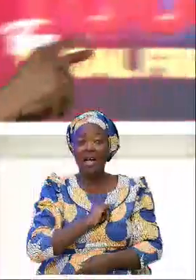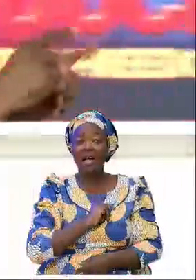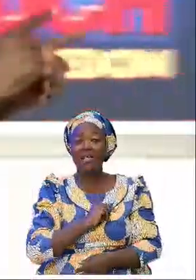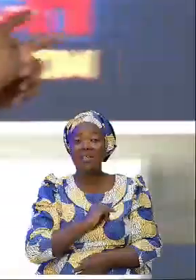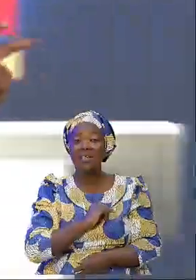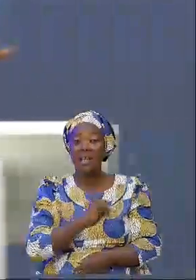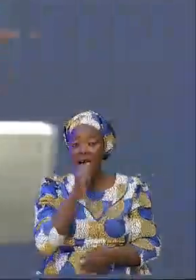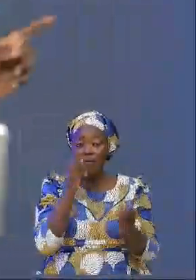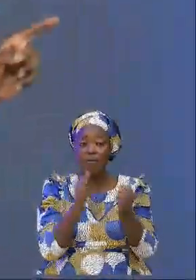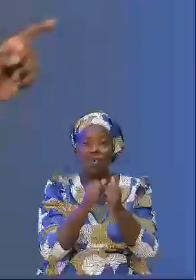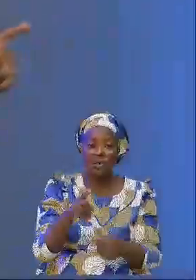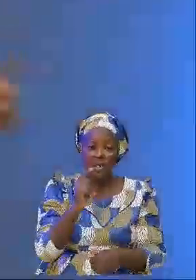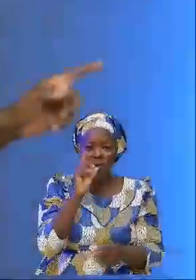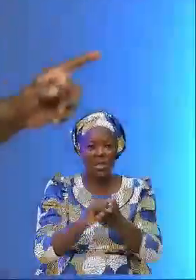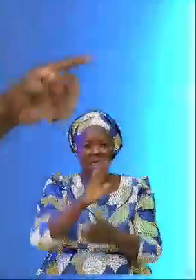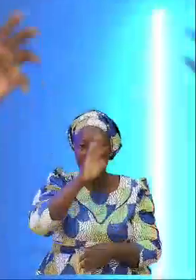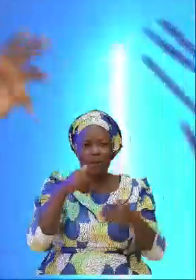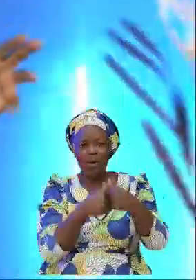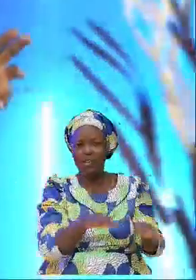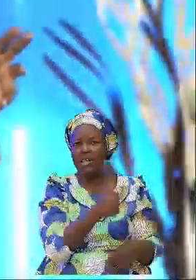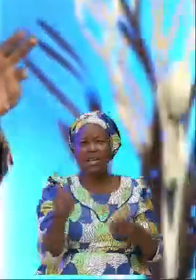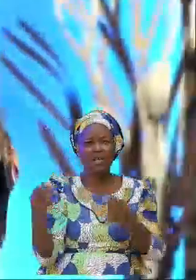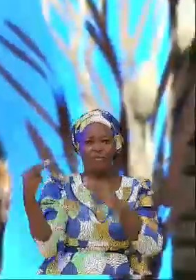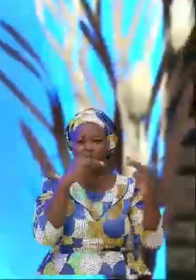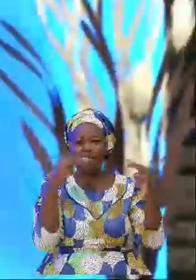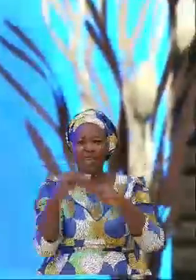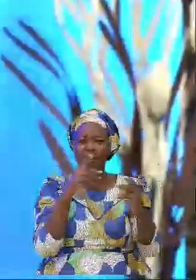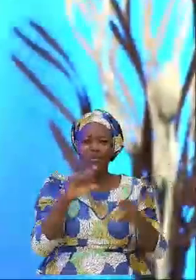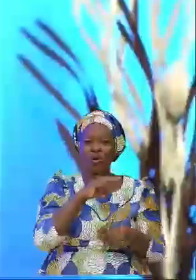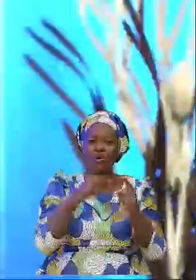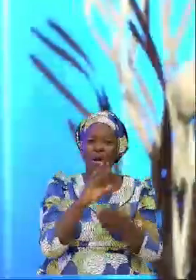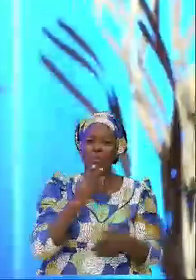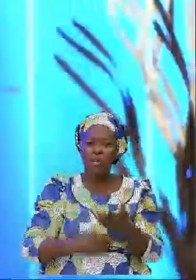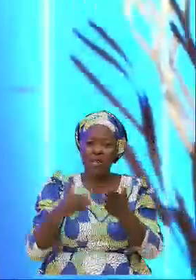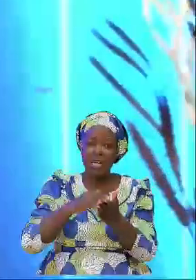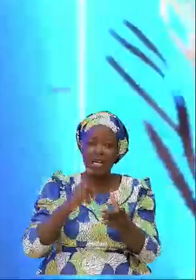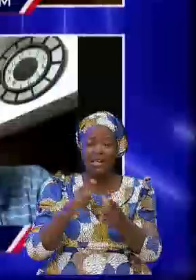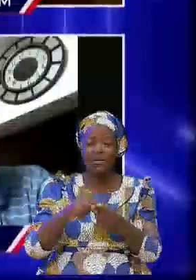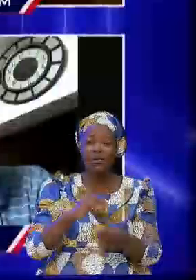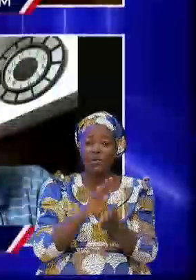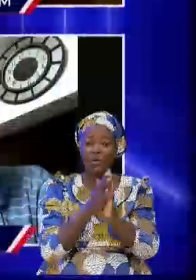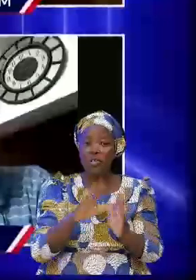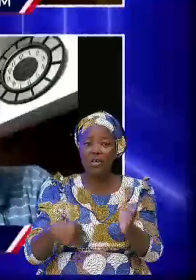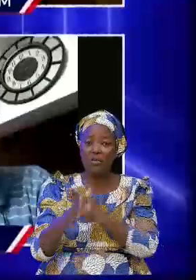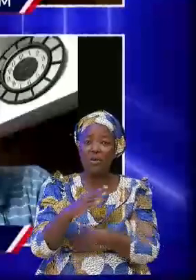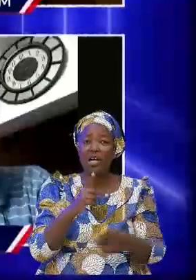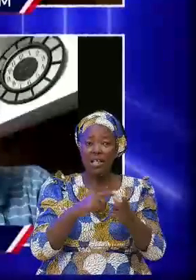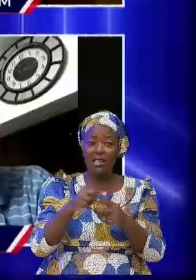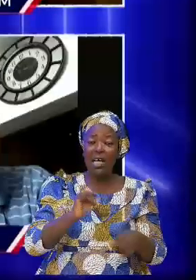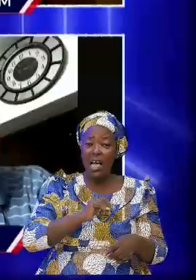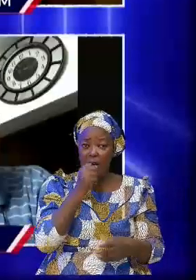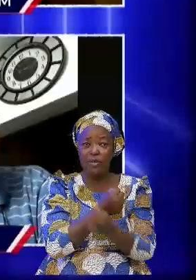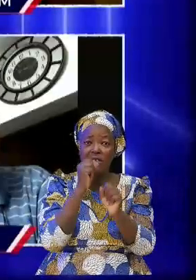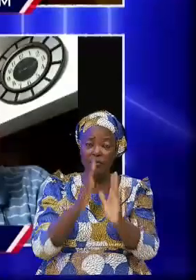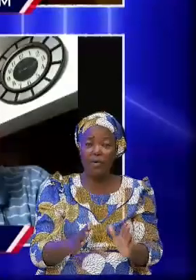For I am with thee. The one that never lost any battle. When you are born again, when you